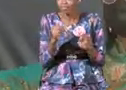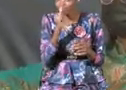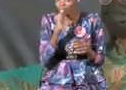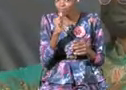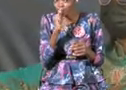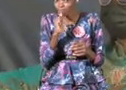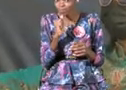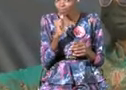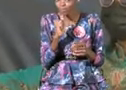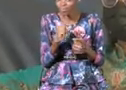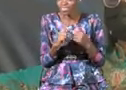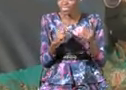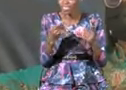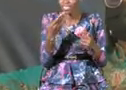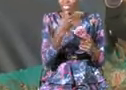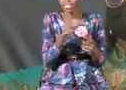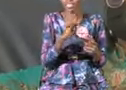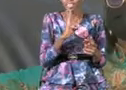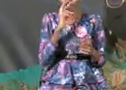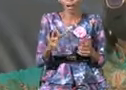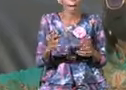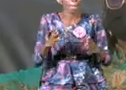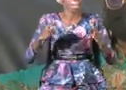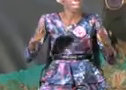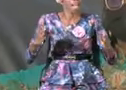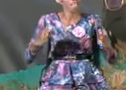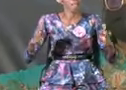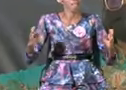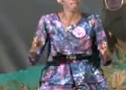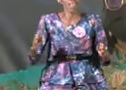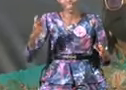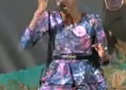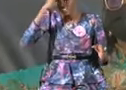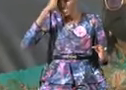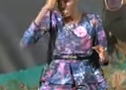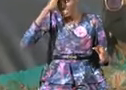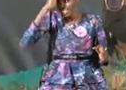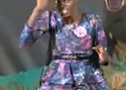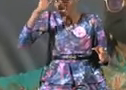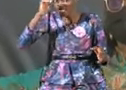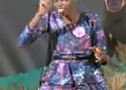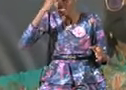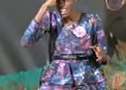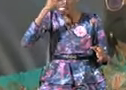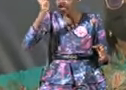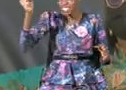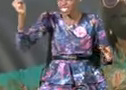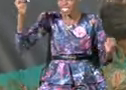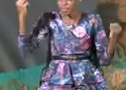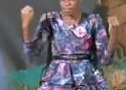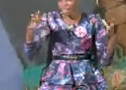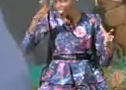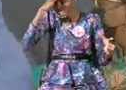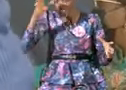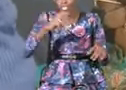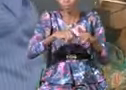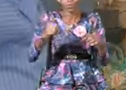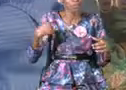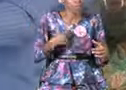daddies. There are big daddies, but there's only one biggest daddy. The